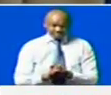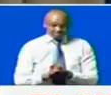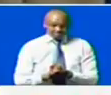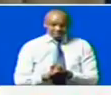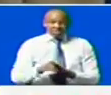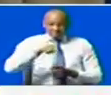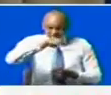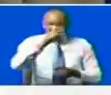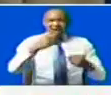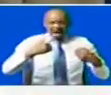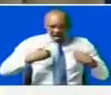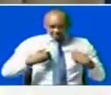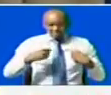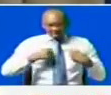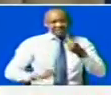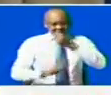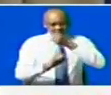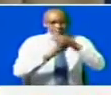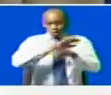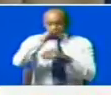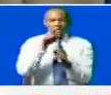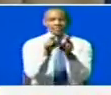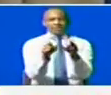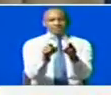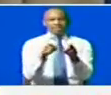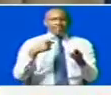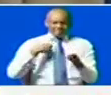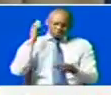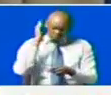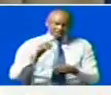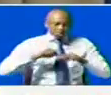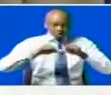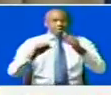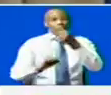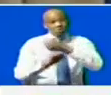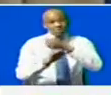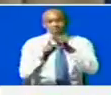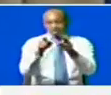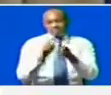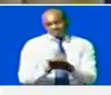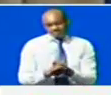They have my support and will continue to do so,